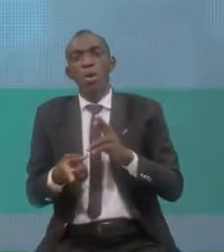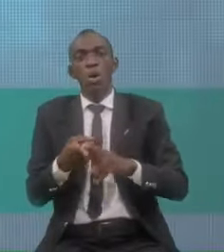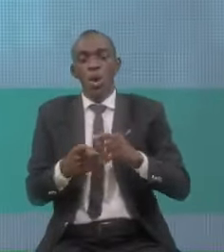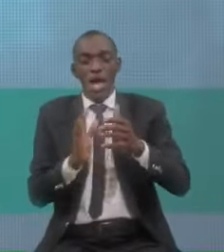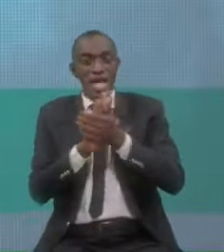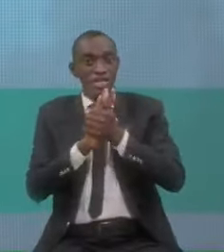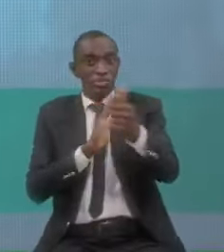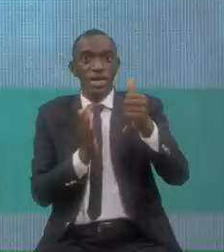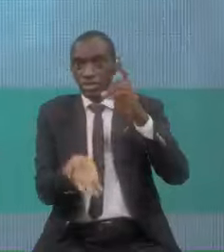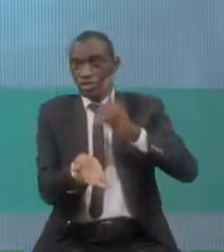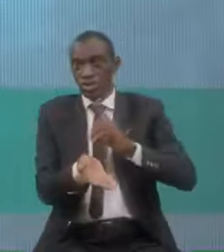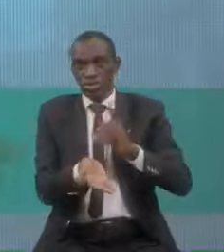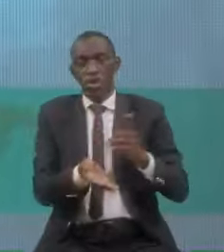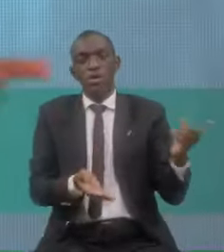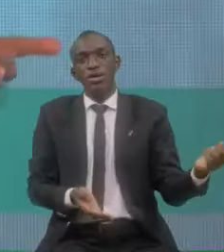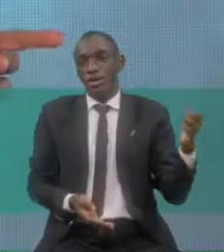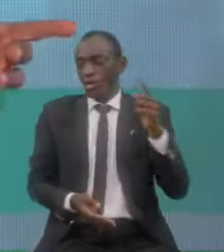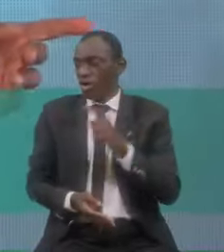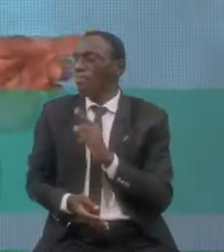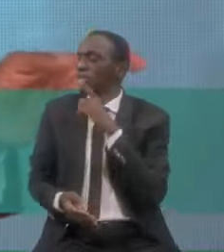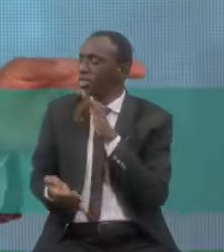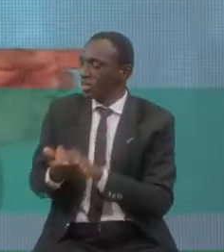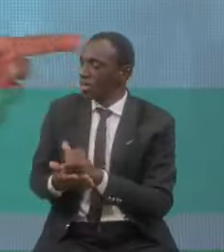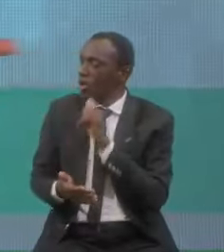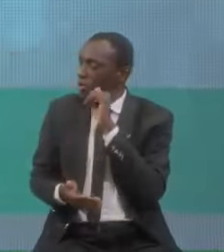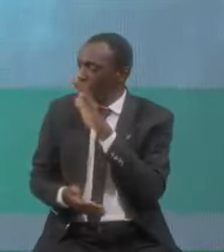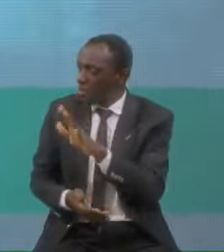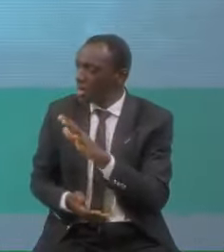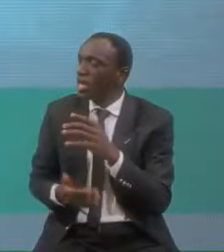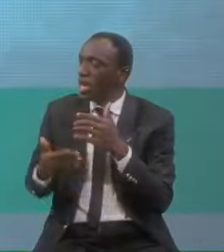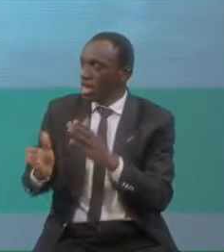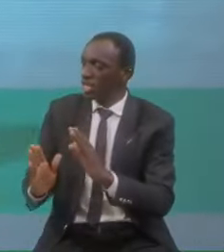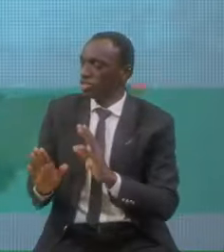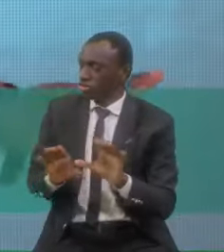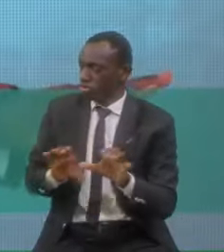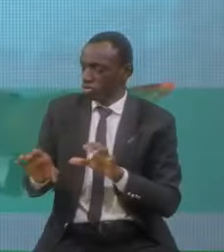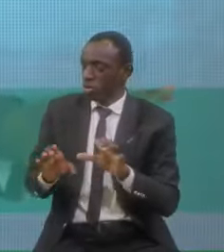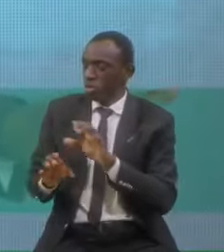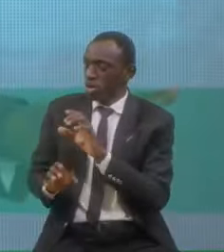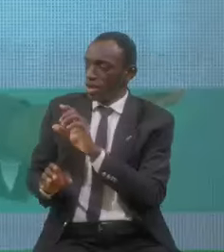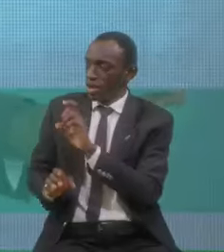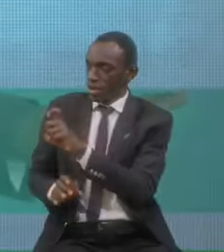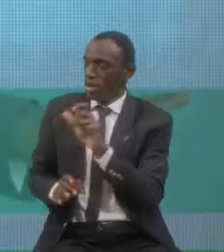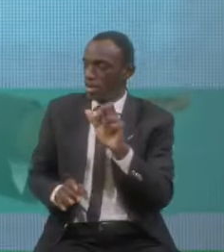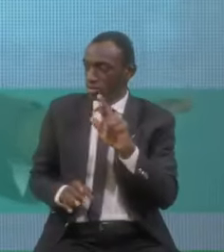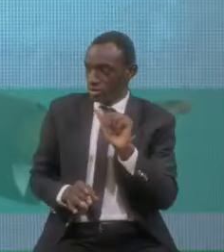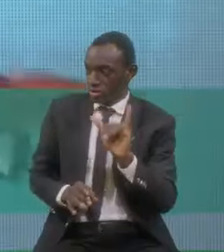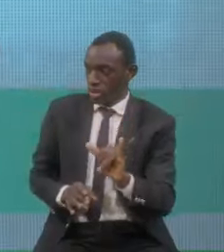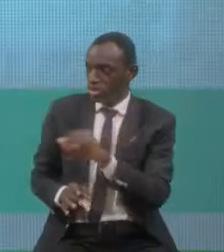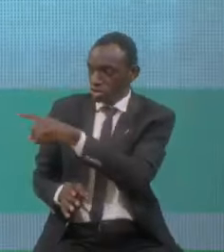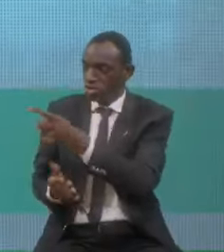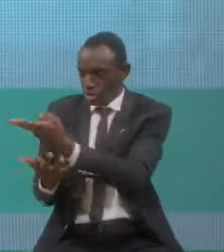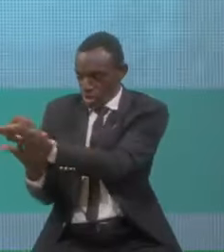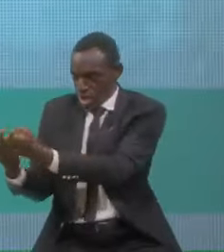doctor. And he says, yes, madam, let's go on this x-ray here. Lie on it like this. And you